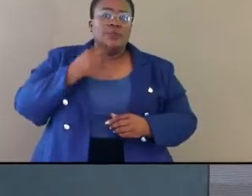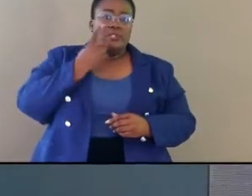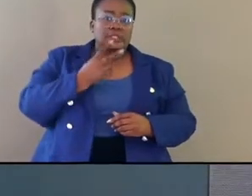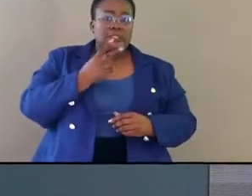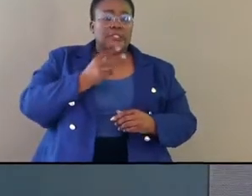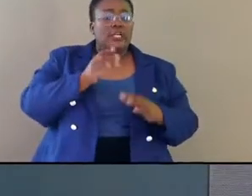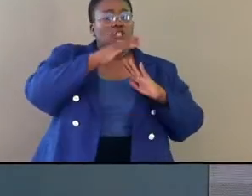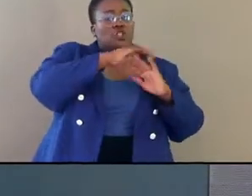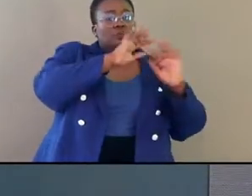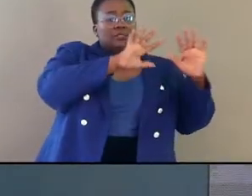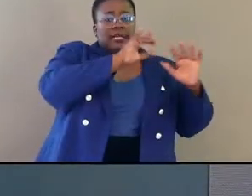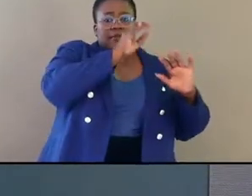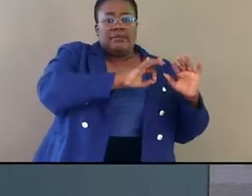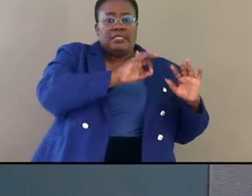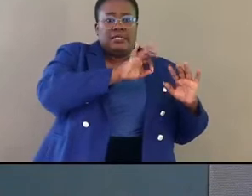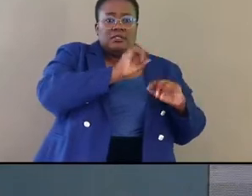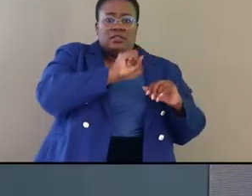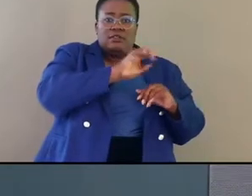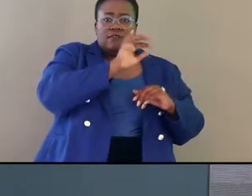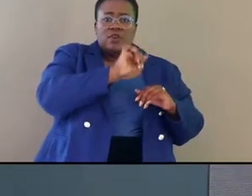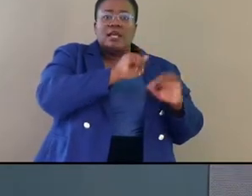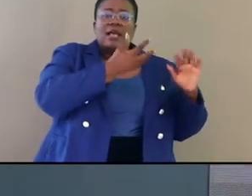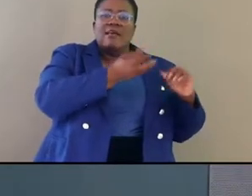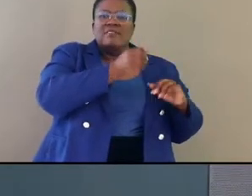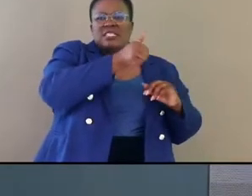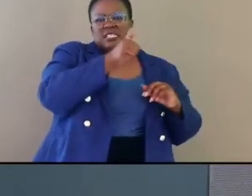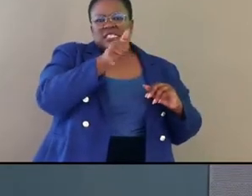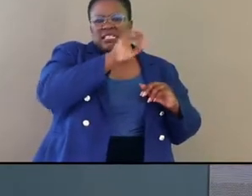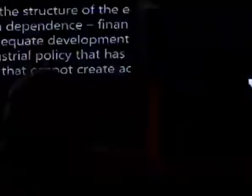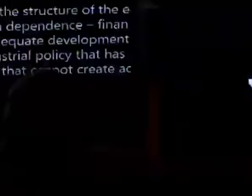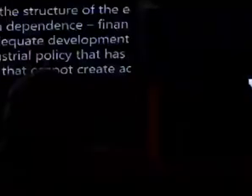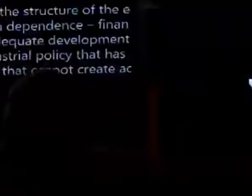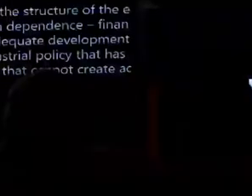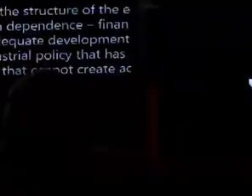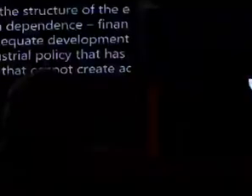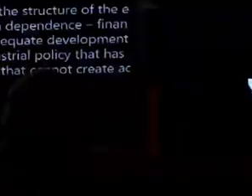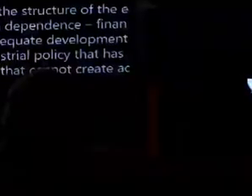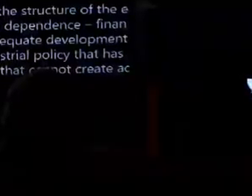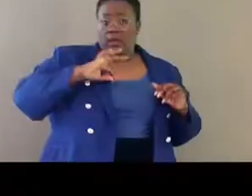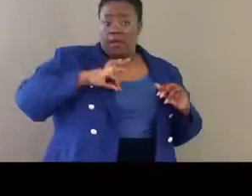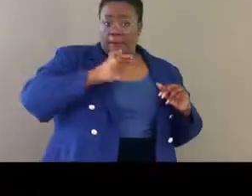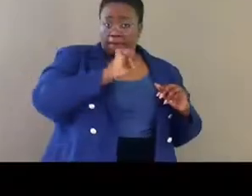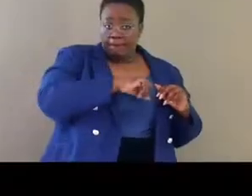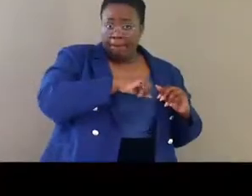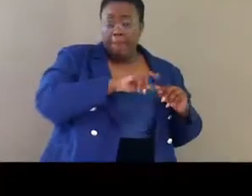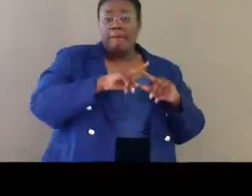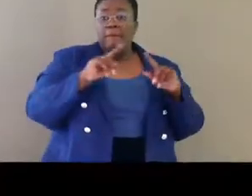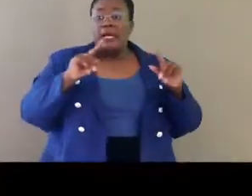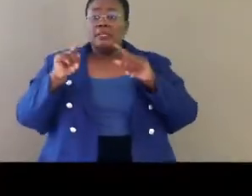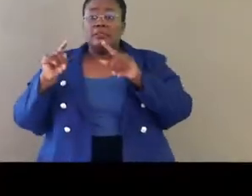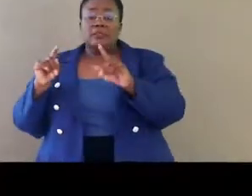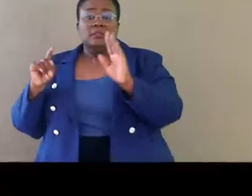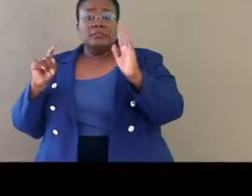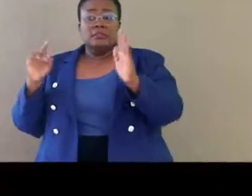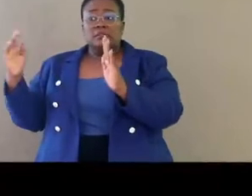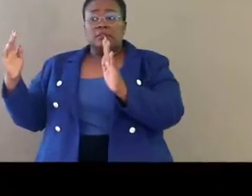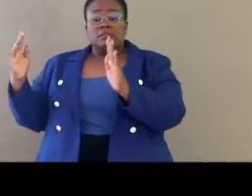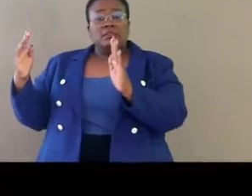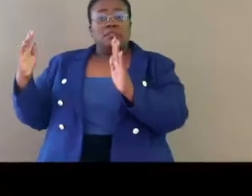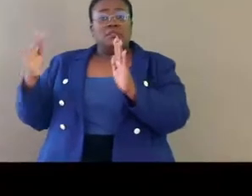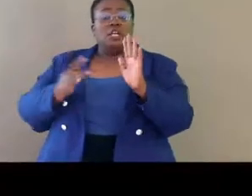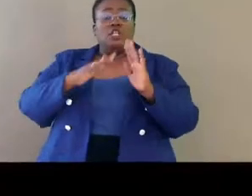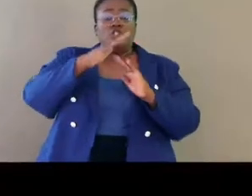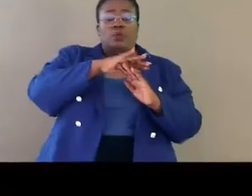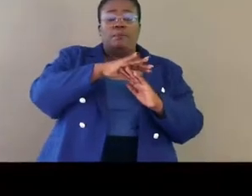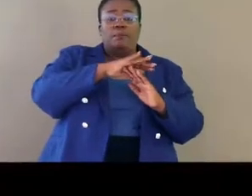there the top 10% of South Africa have 66.5% of the income right and wealth the top 10% have